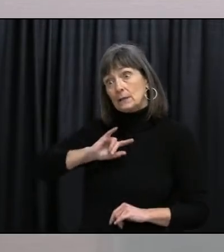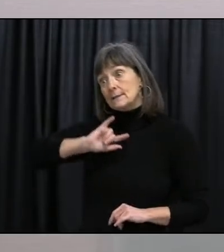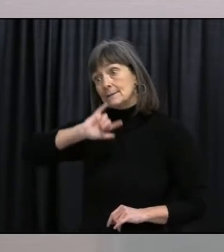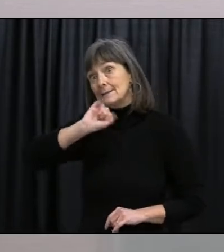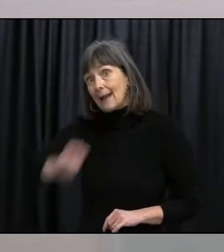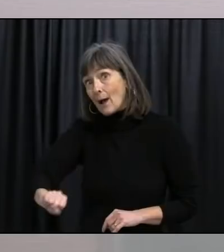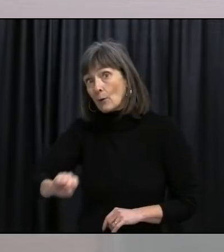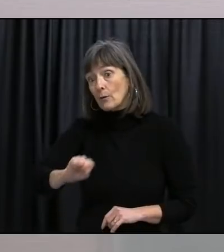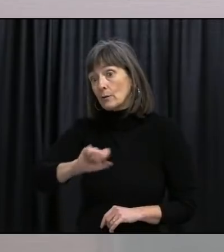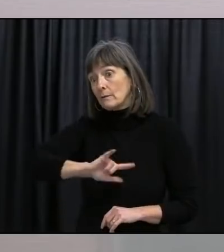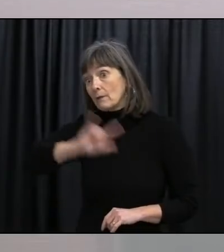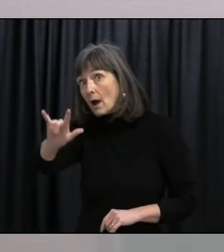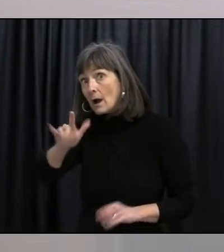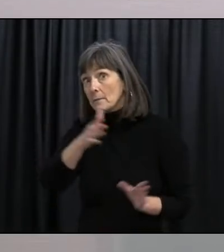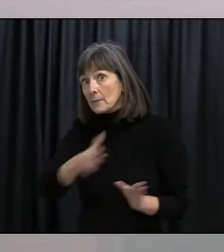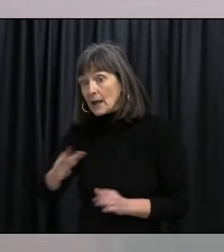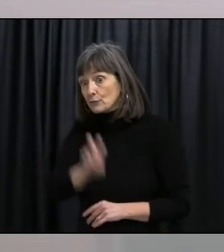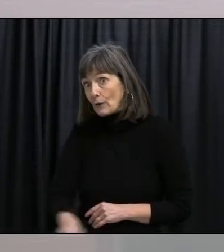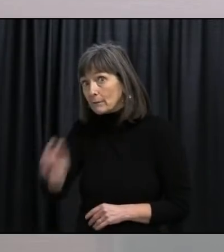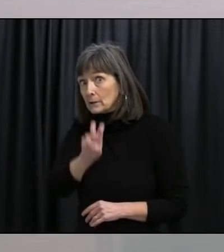now?